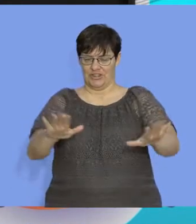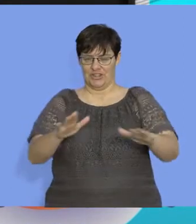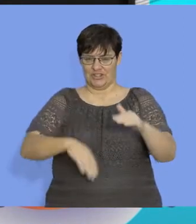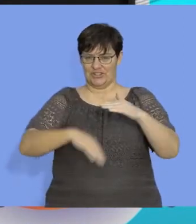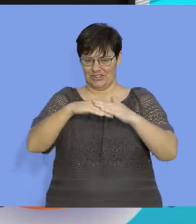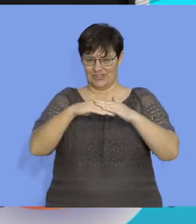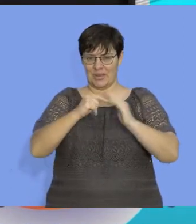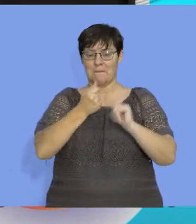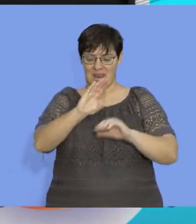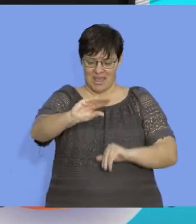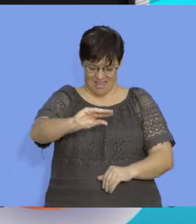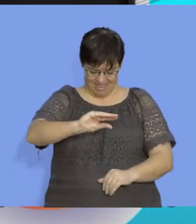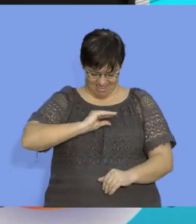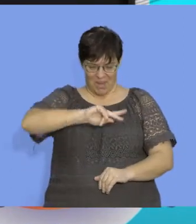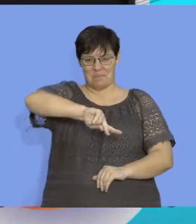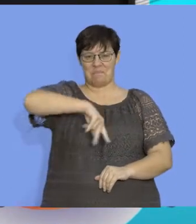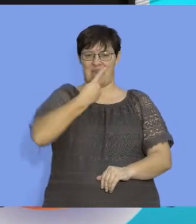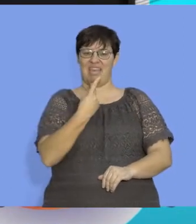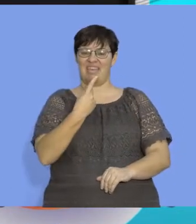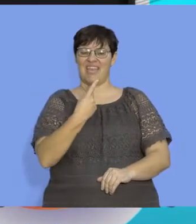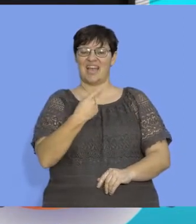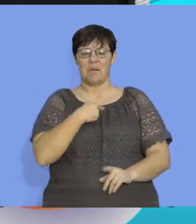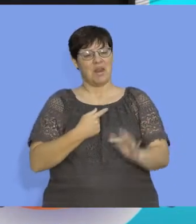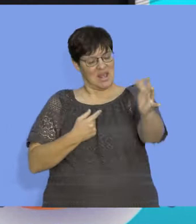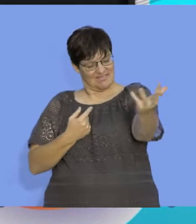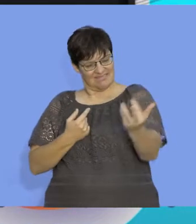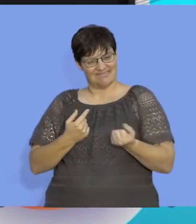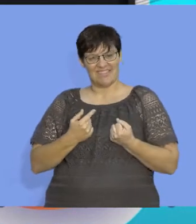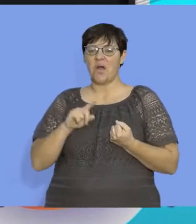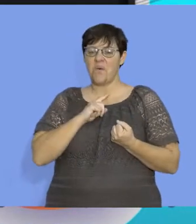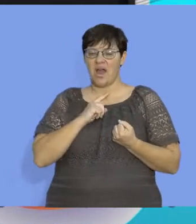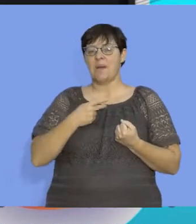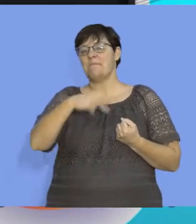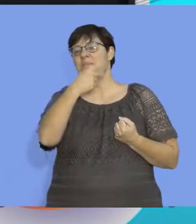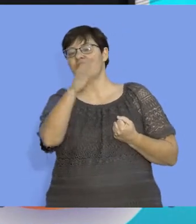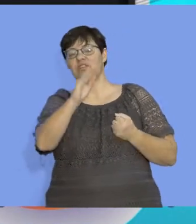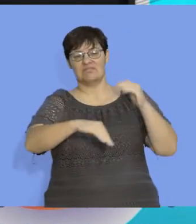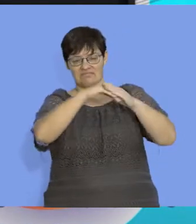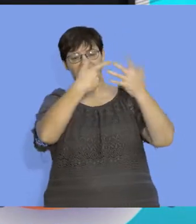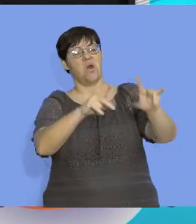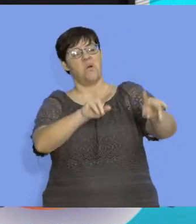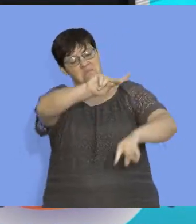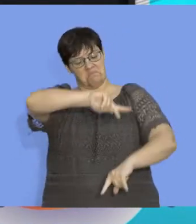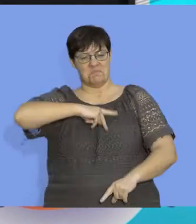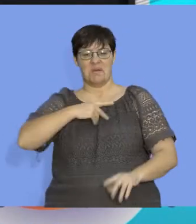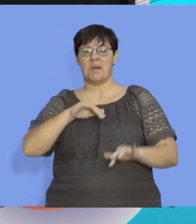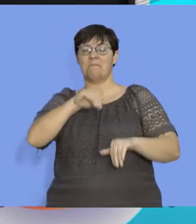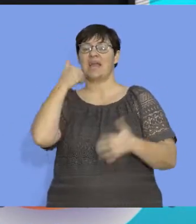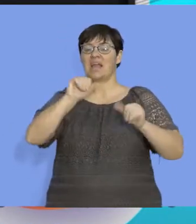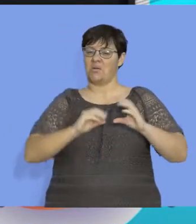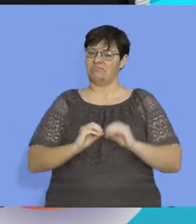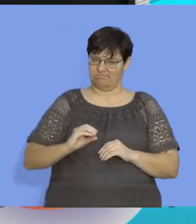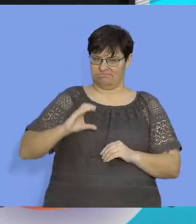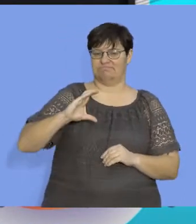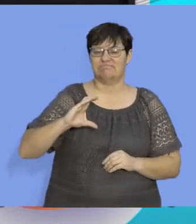there's an inflow of funds into our coffers, right? So the bank account is increasing. Or if you're taking money out